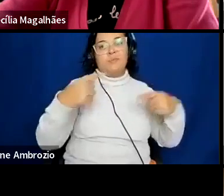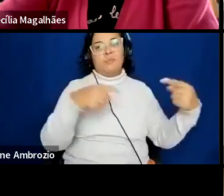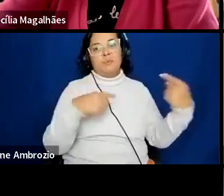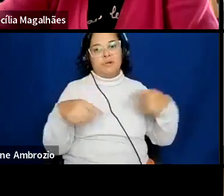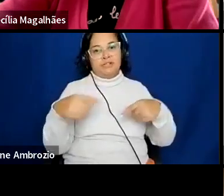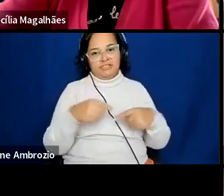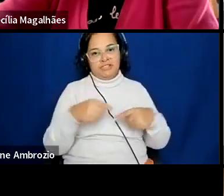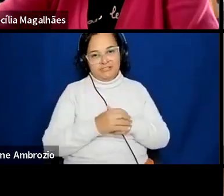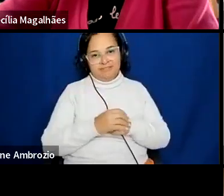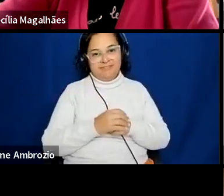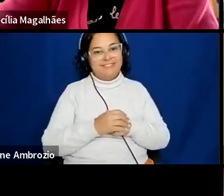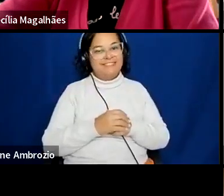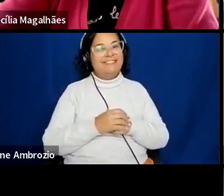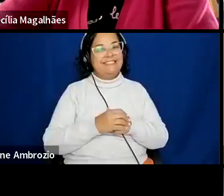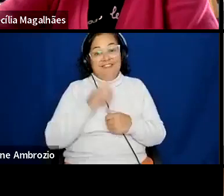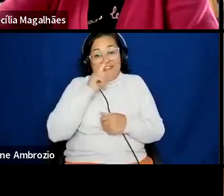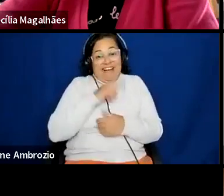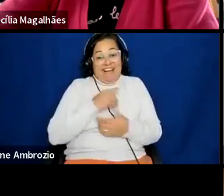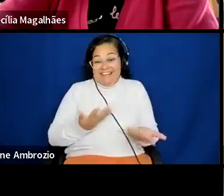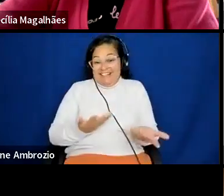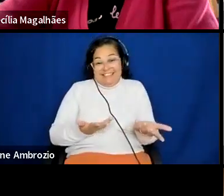So.